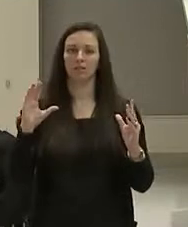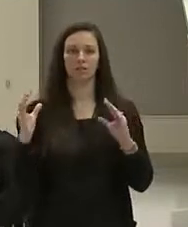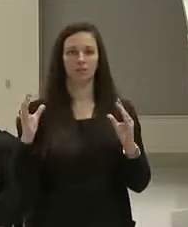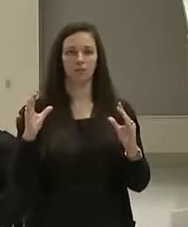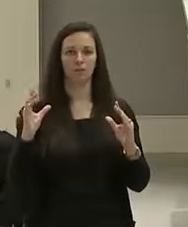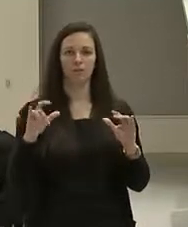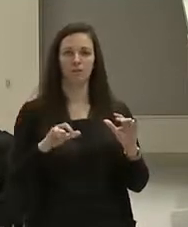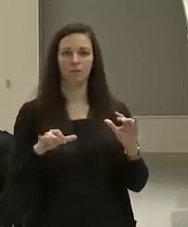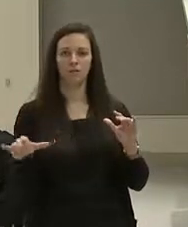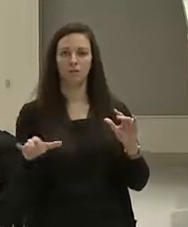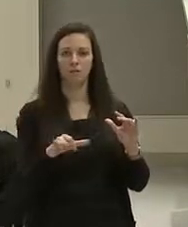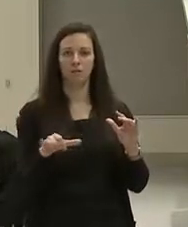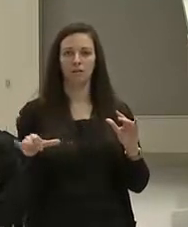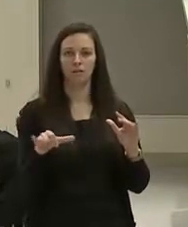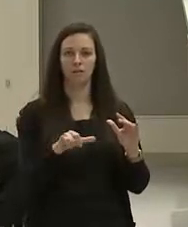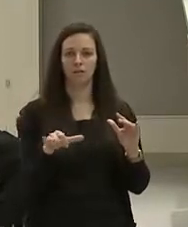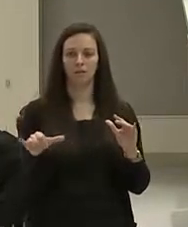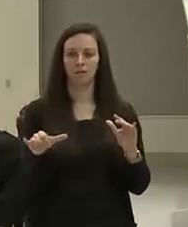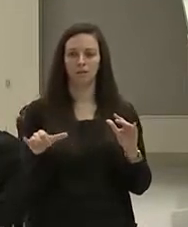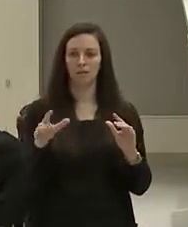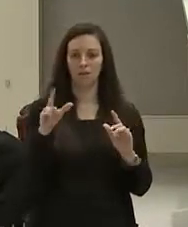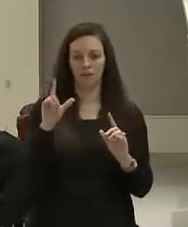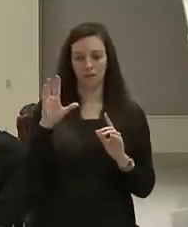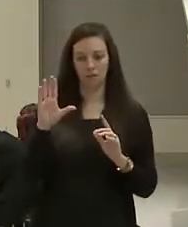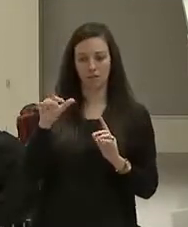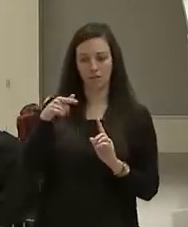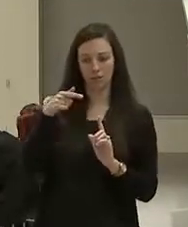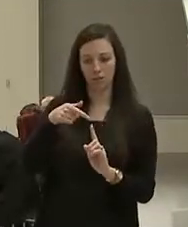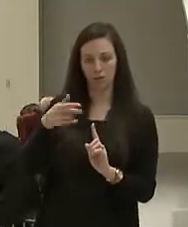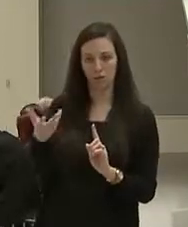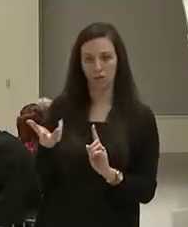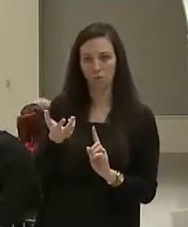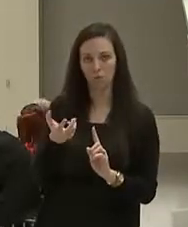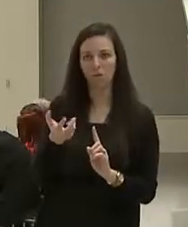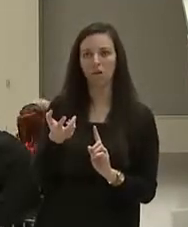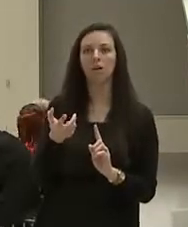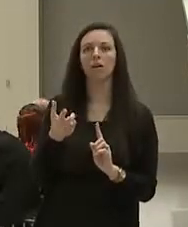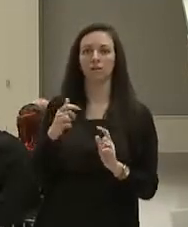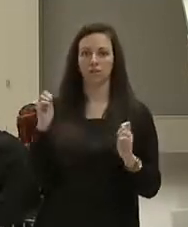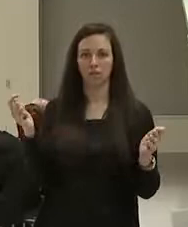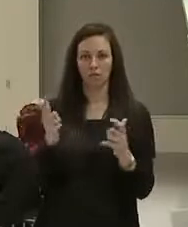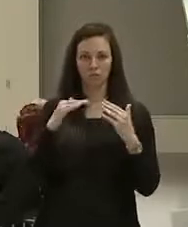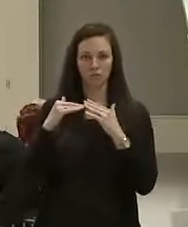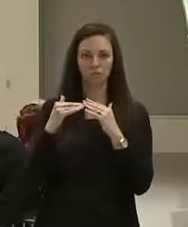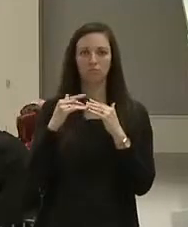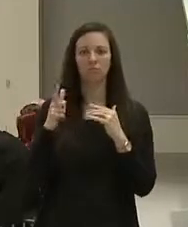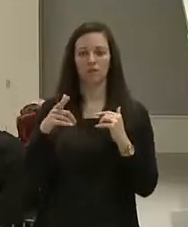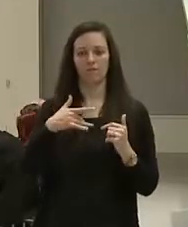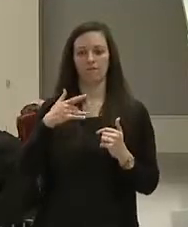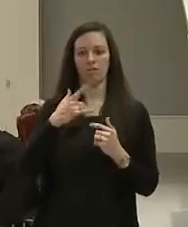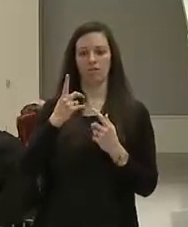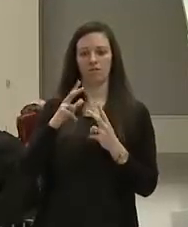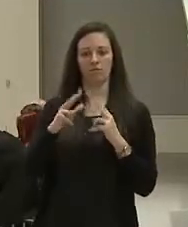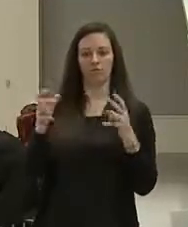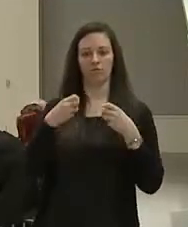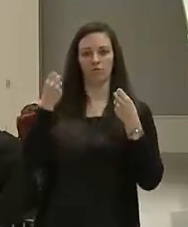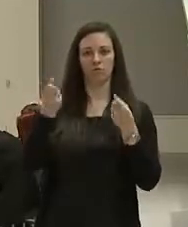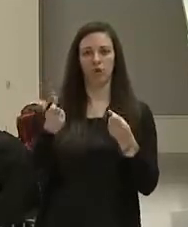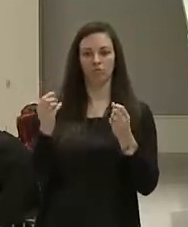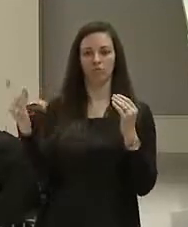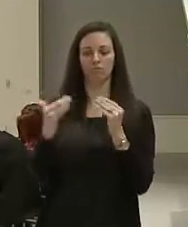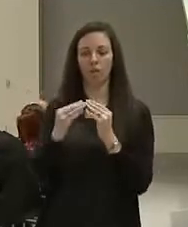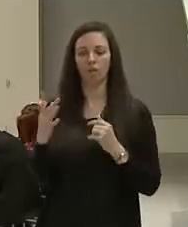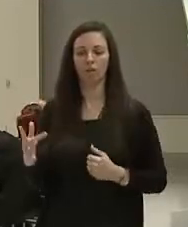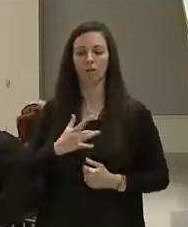they want is what we all want, and what they feel very heartfelt about, and that's what is more touching to me